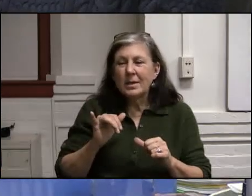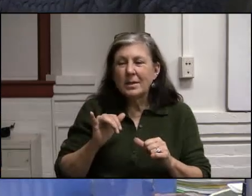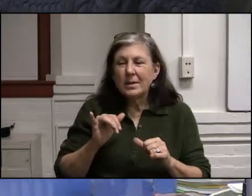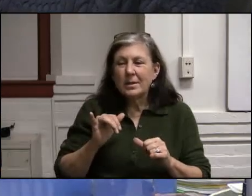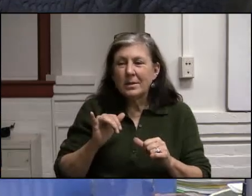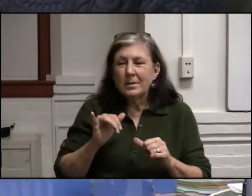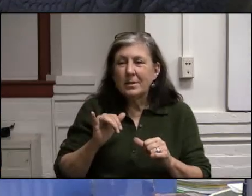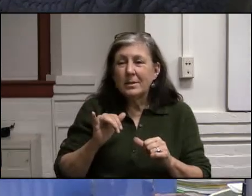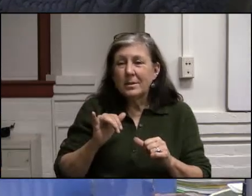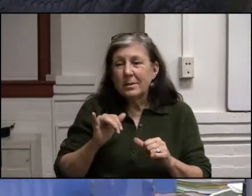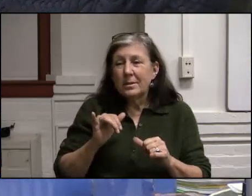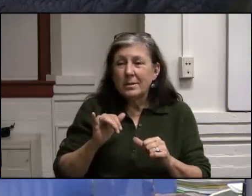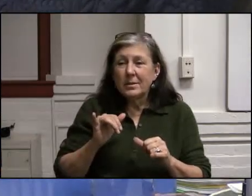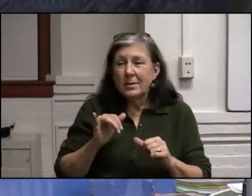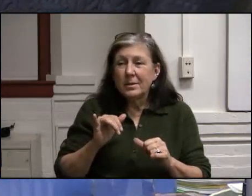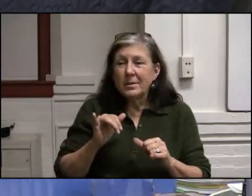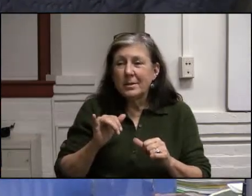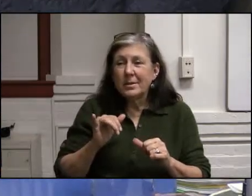a problem to me.